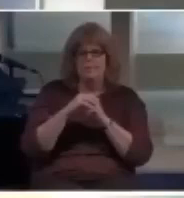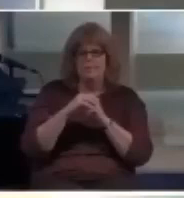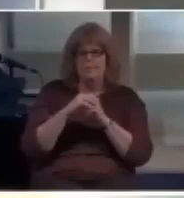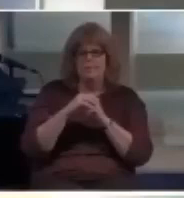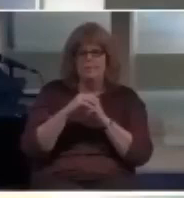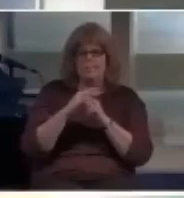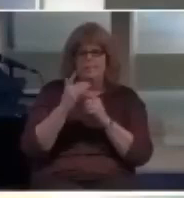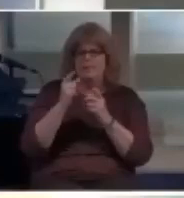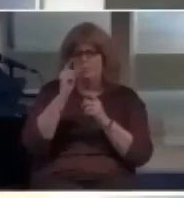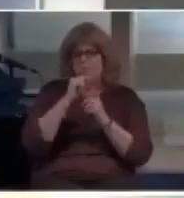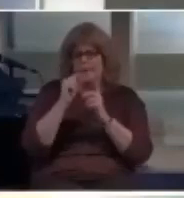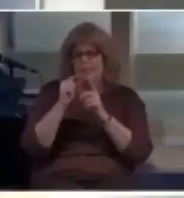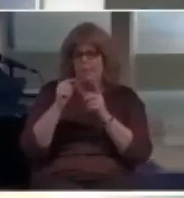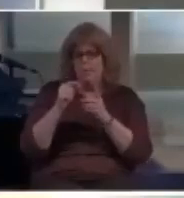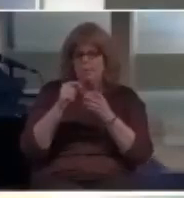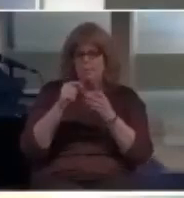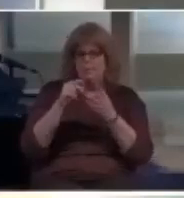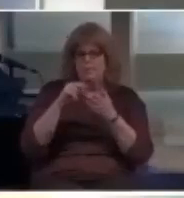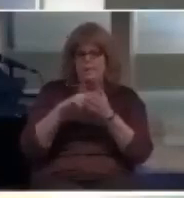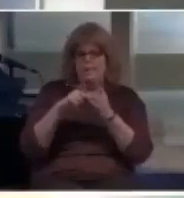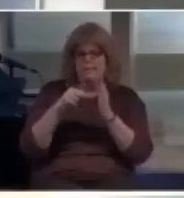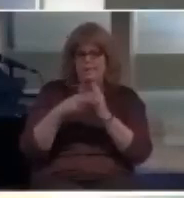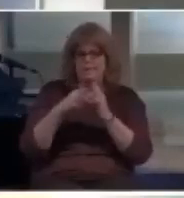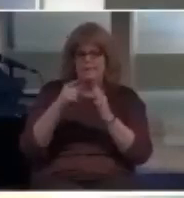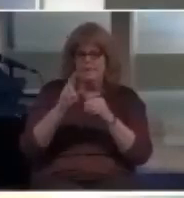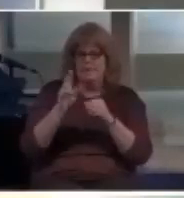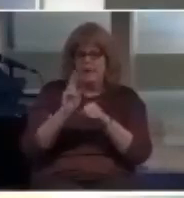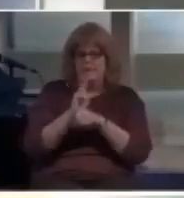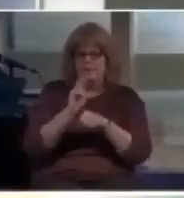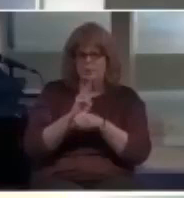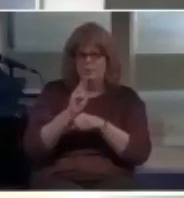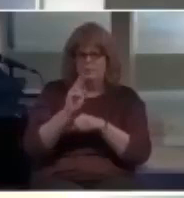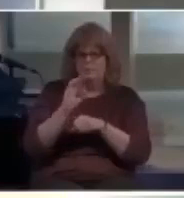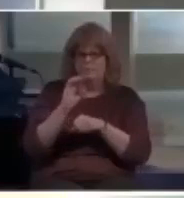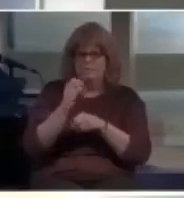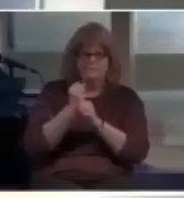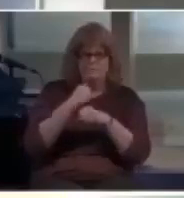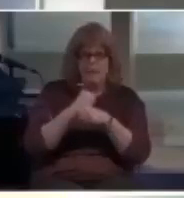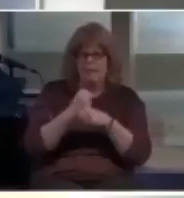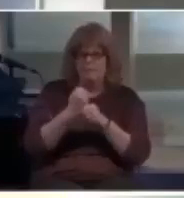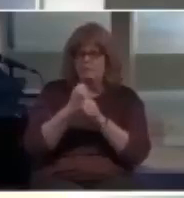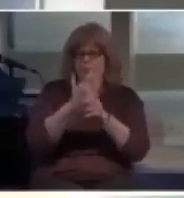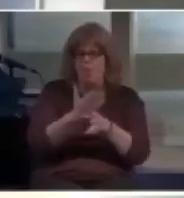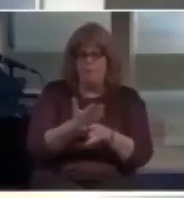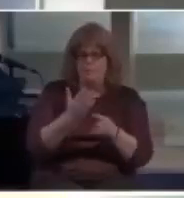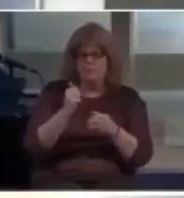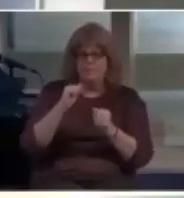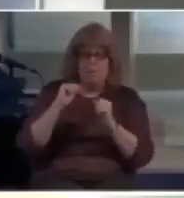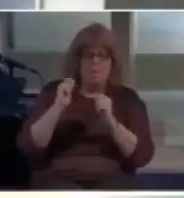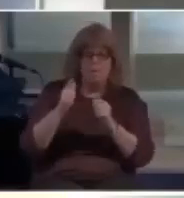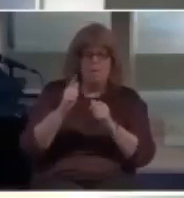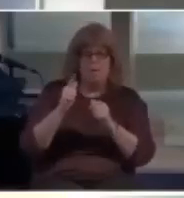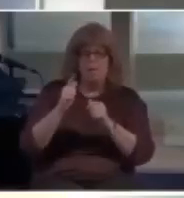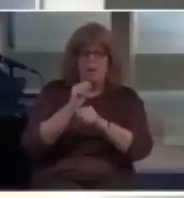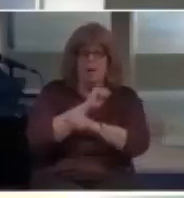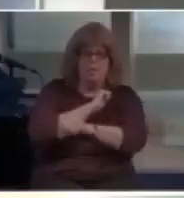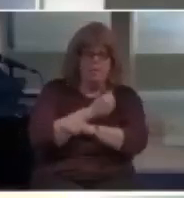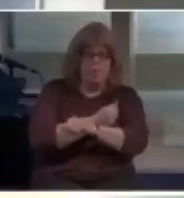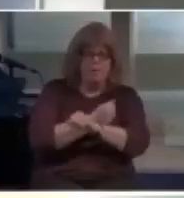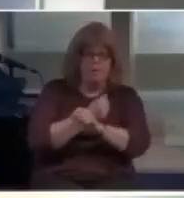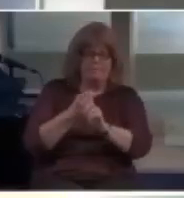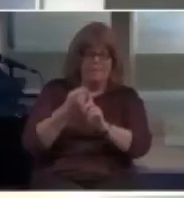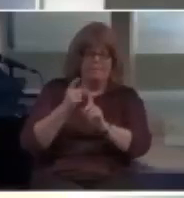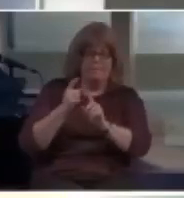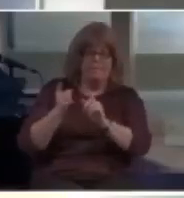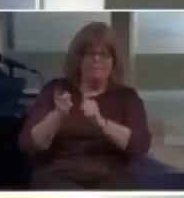poieo. And so here he says he exercises or makes or causes all the authority of the first